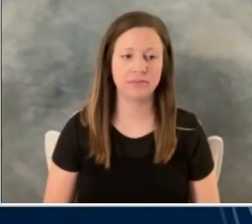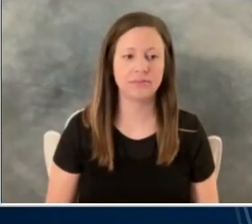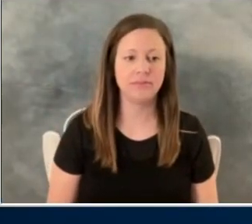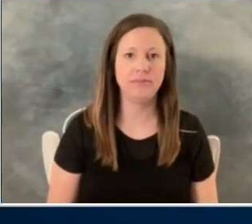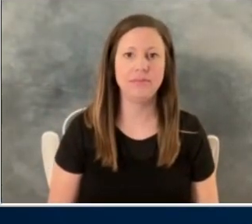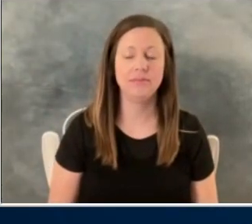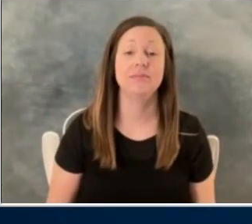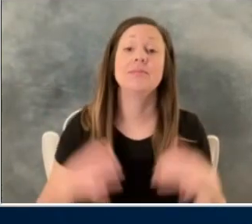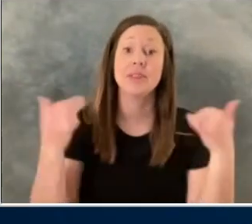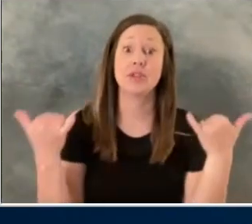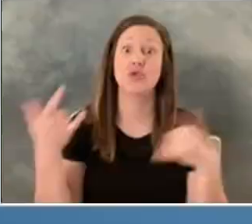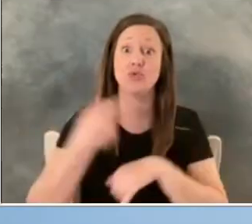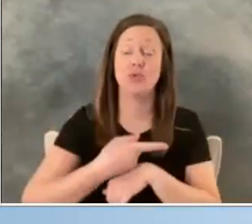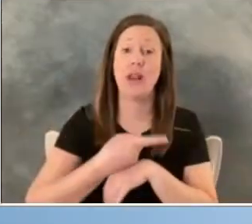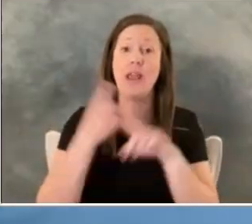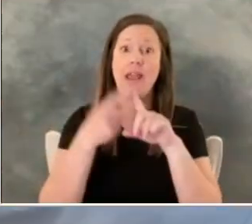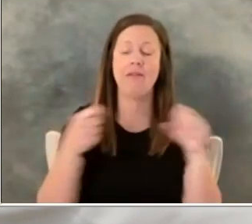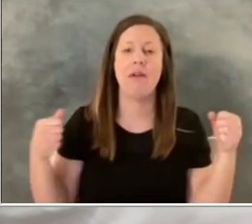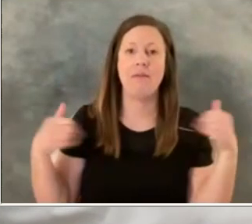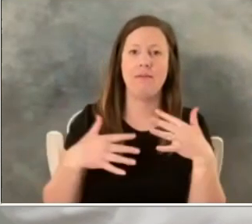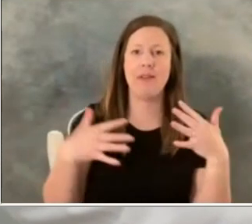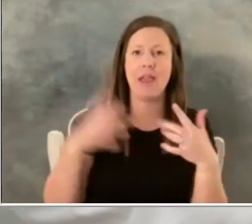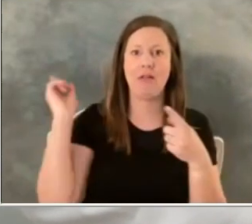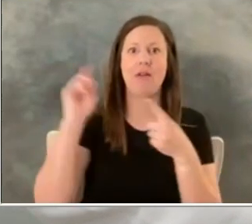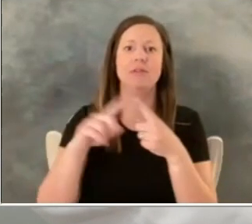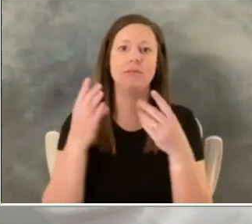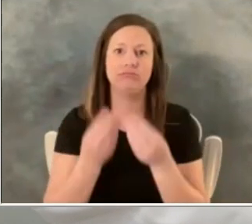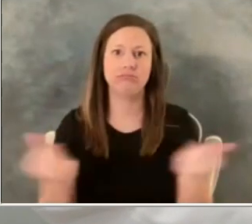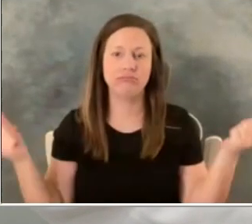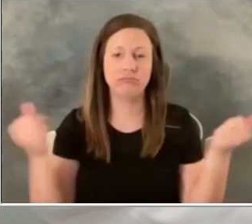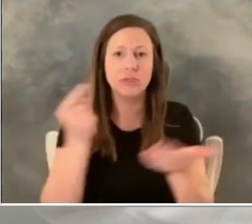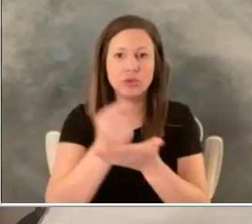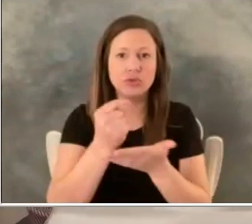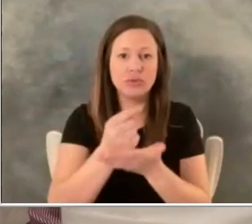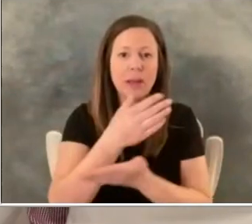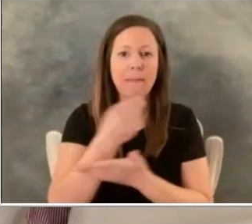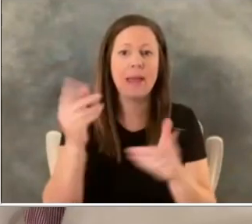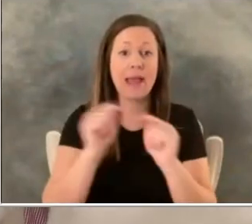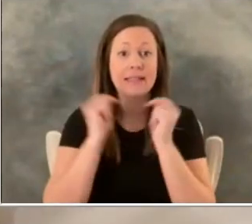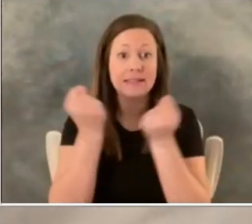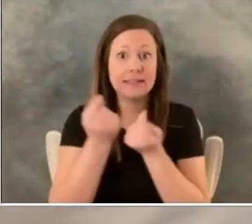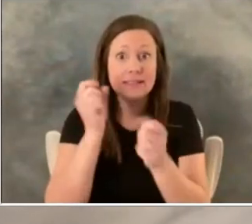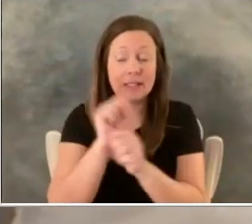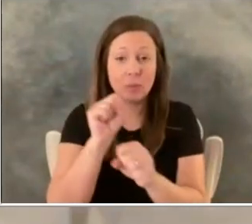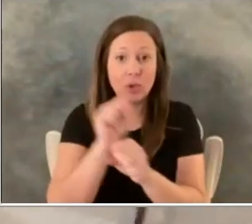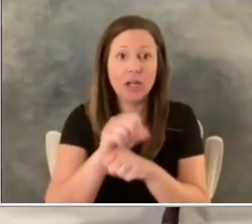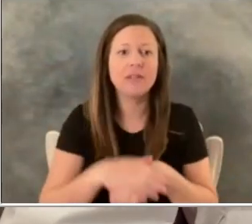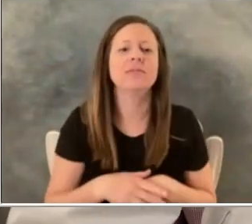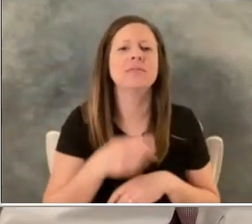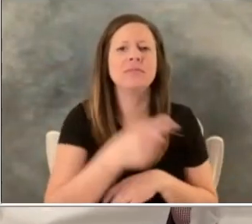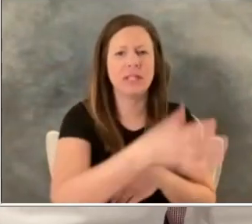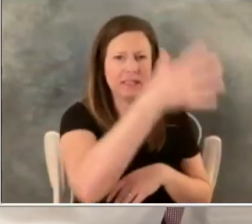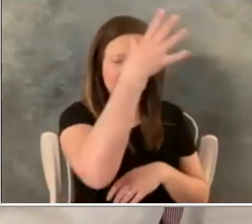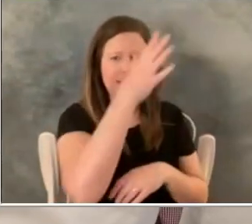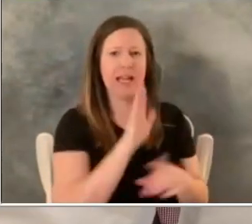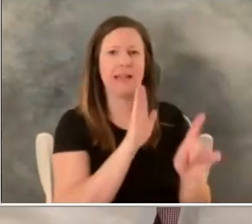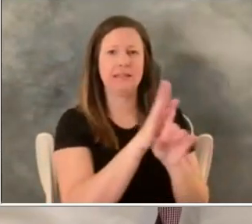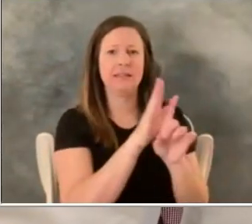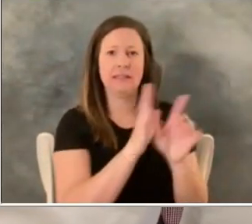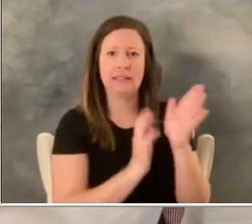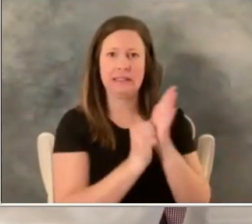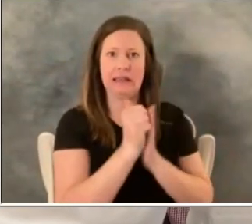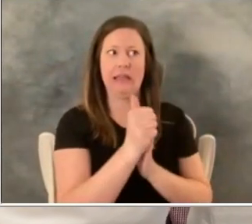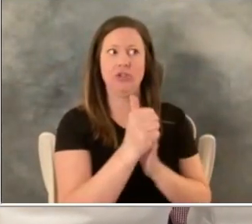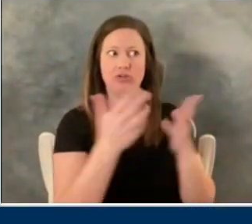Coming up today, from fear to remission, the treatment and teamwork helping keep this dad's cancer in check with a